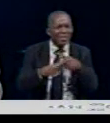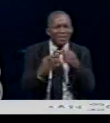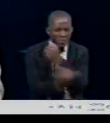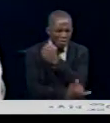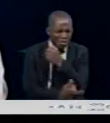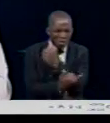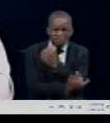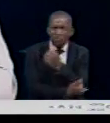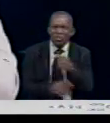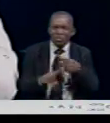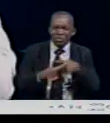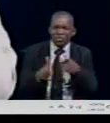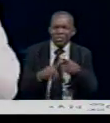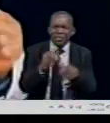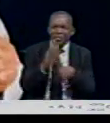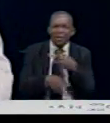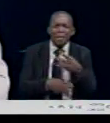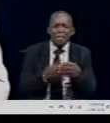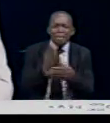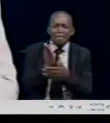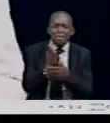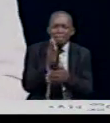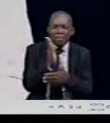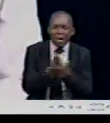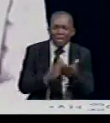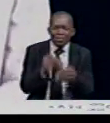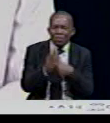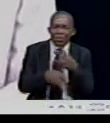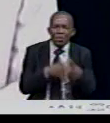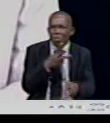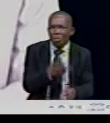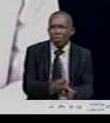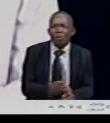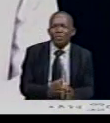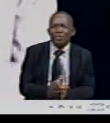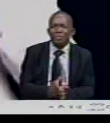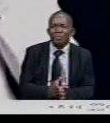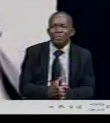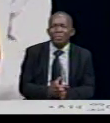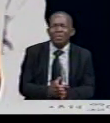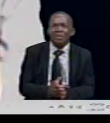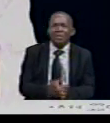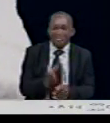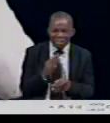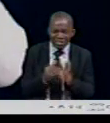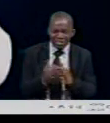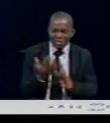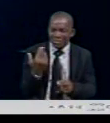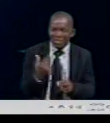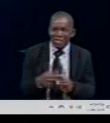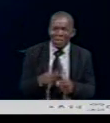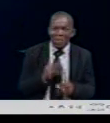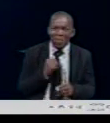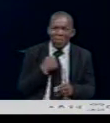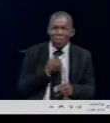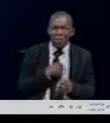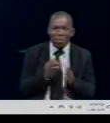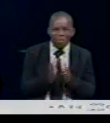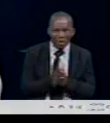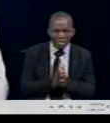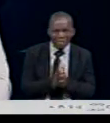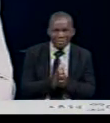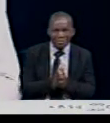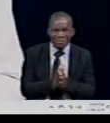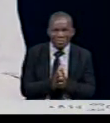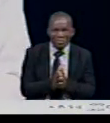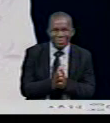around the world that will be able to drive the vision of the GCK. In Jesus' name we